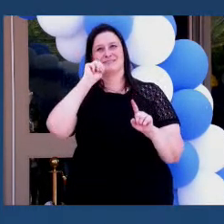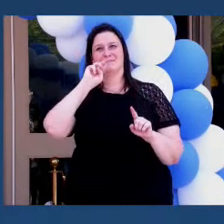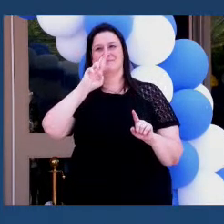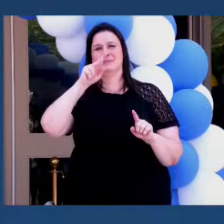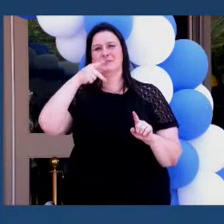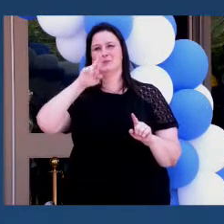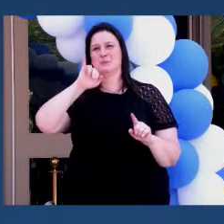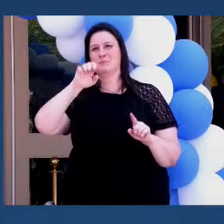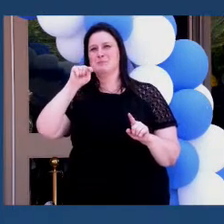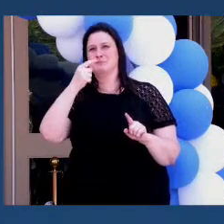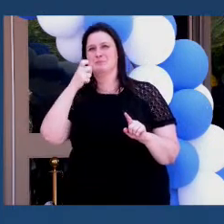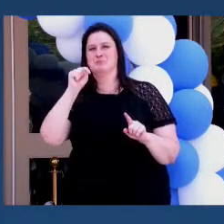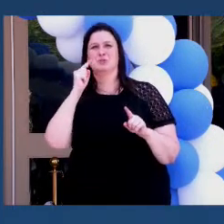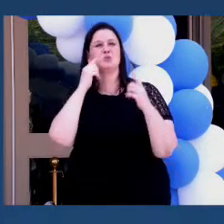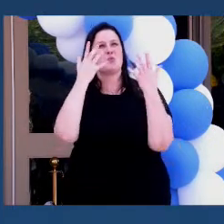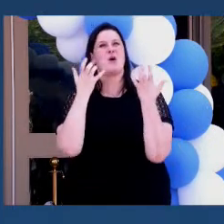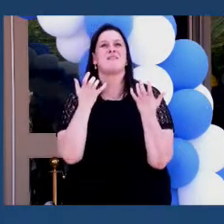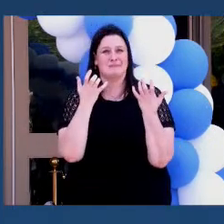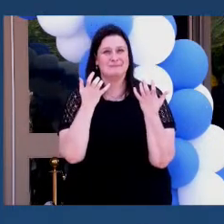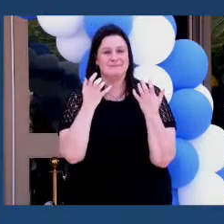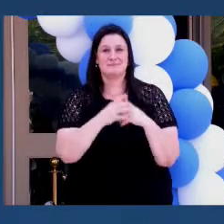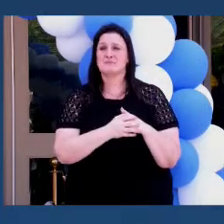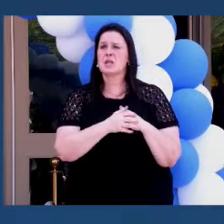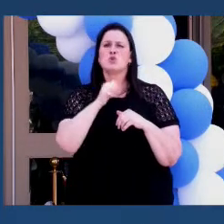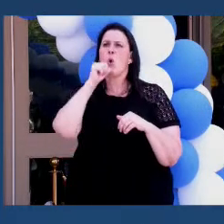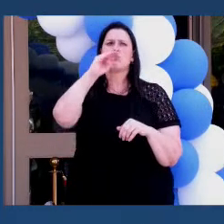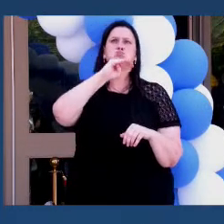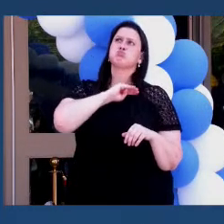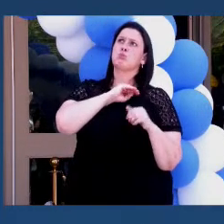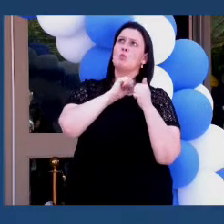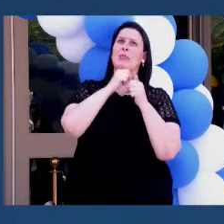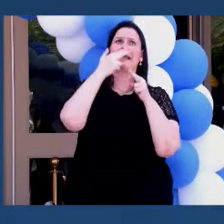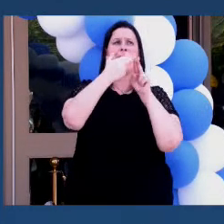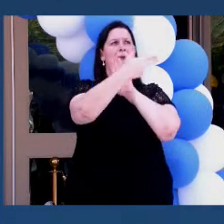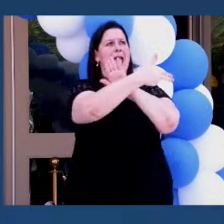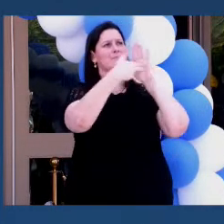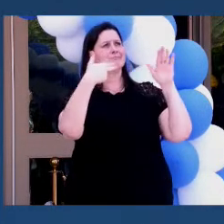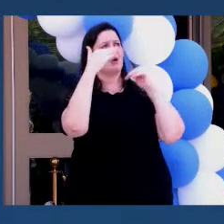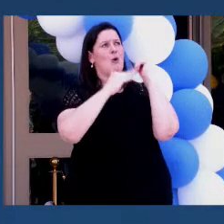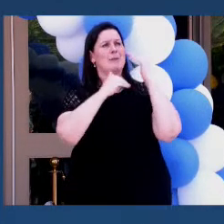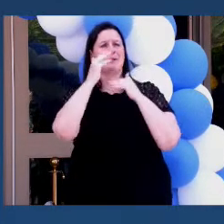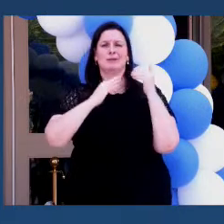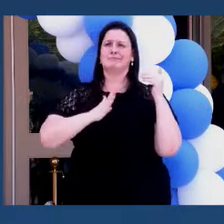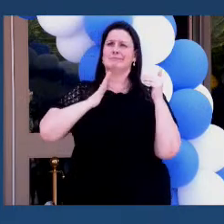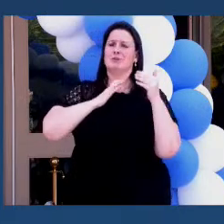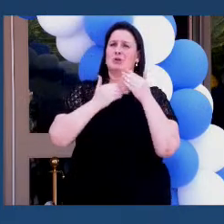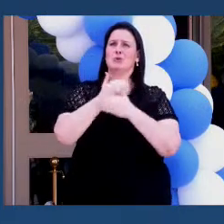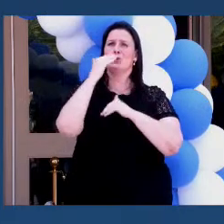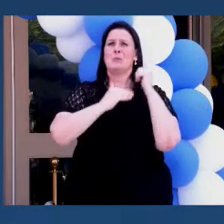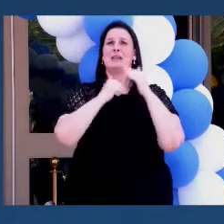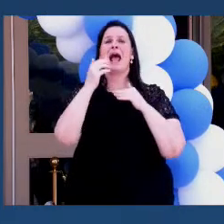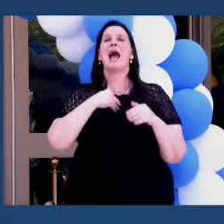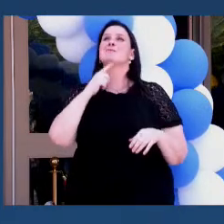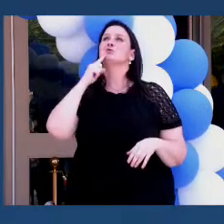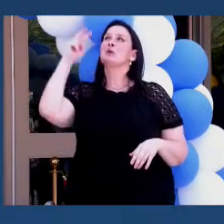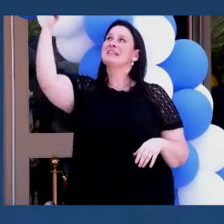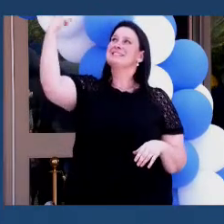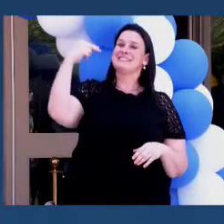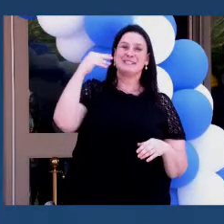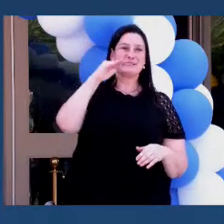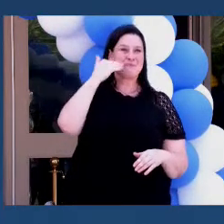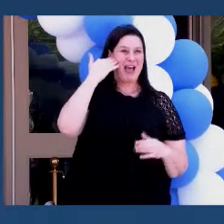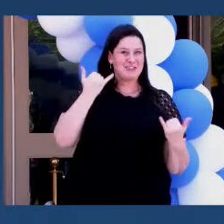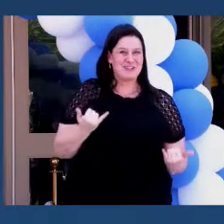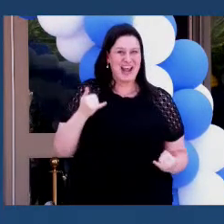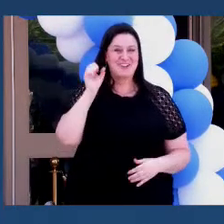today, not to be satisfied with his name being on the building and this new building. I know he's smiling down on us right now, but